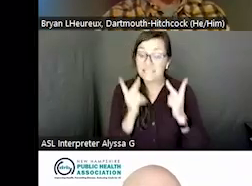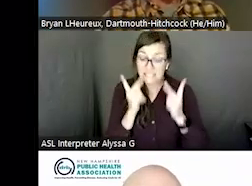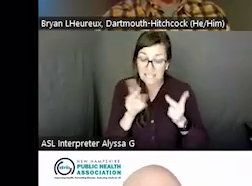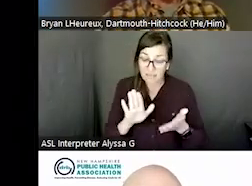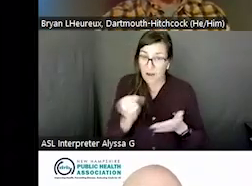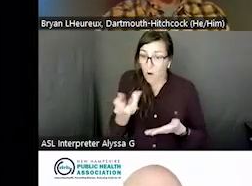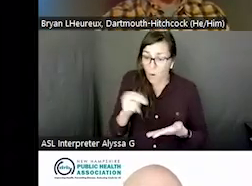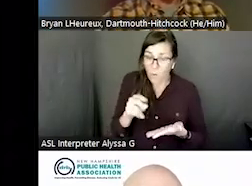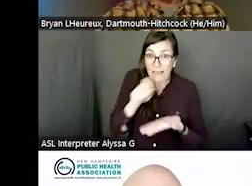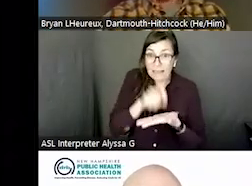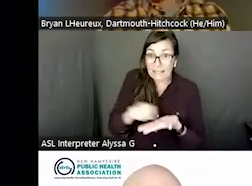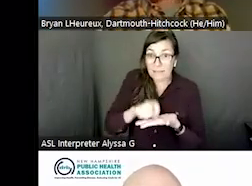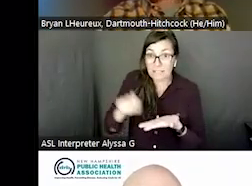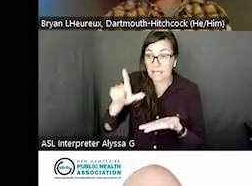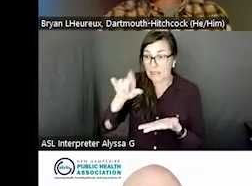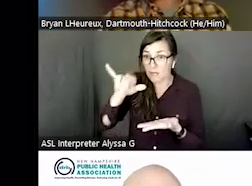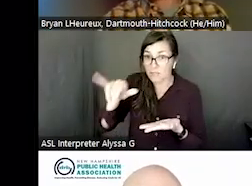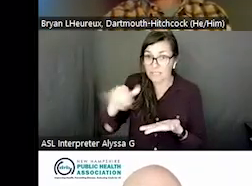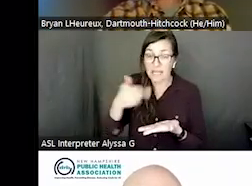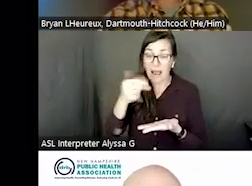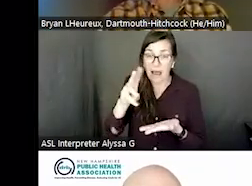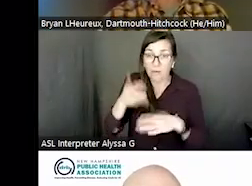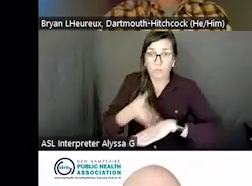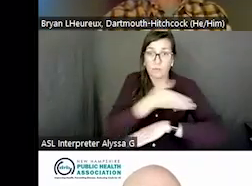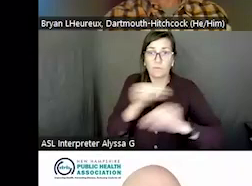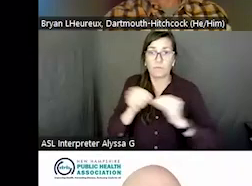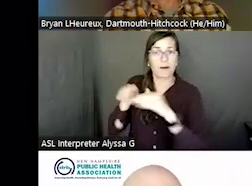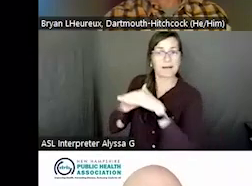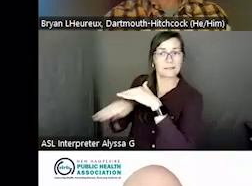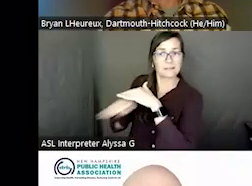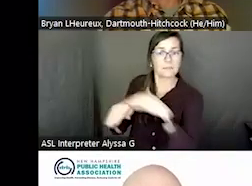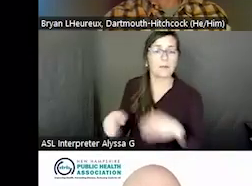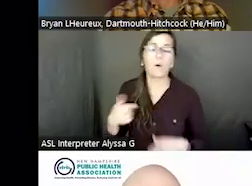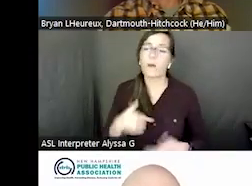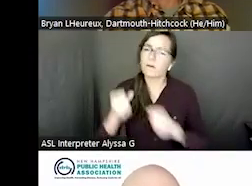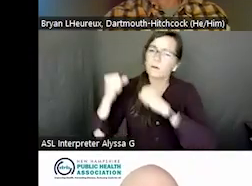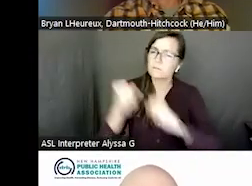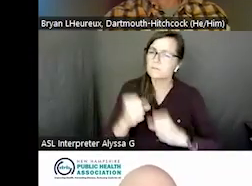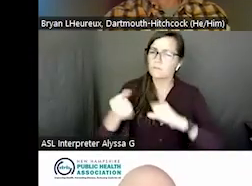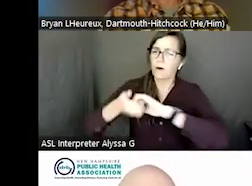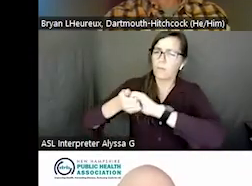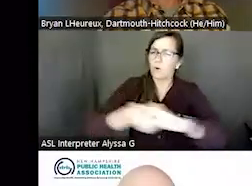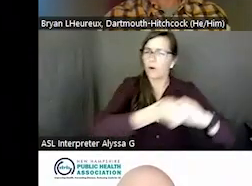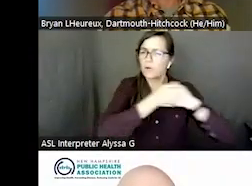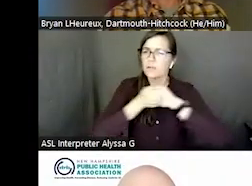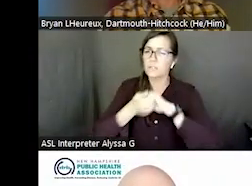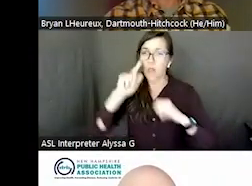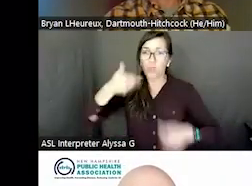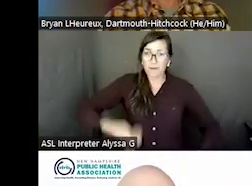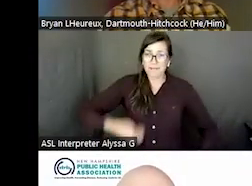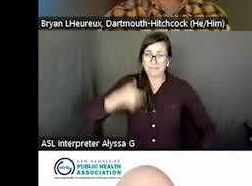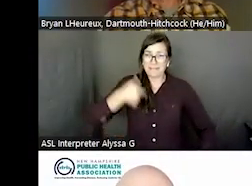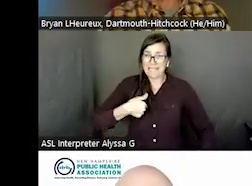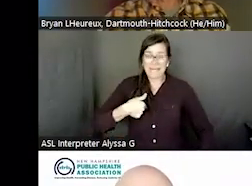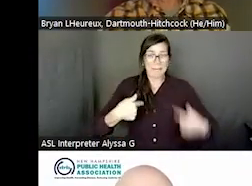organizations and trying to improve it with help with one another. And we've built really strong partnerships. We would never, look at me, I would never be able